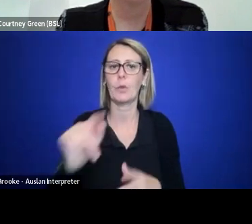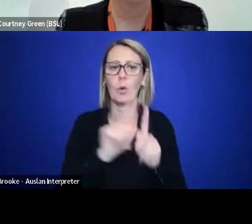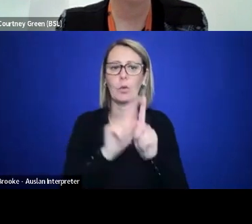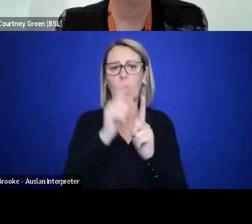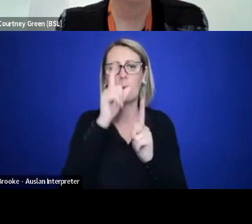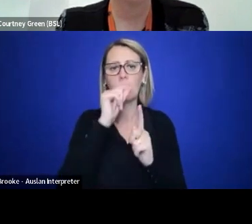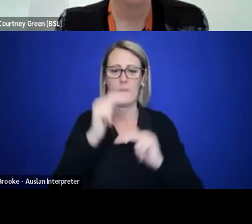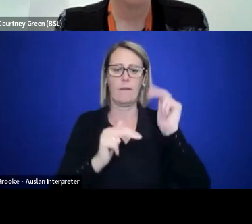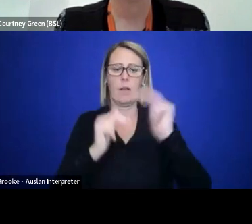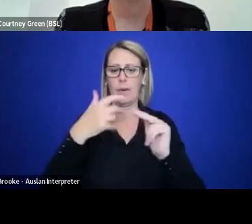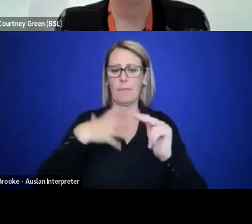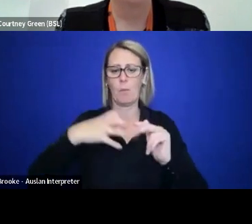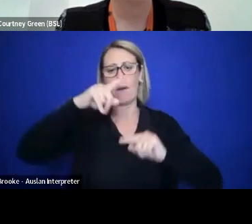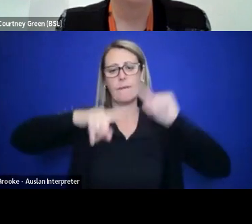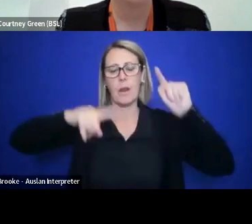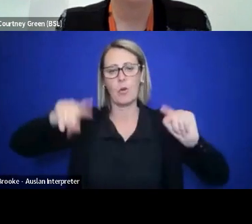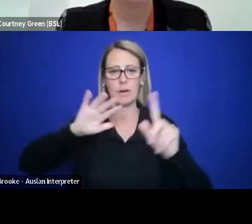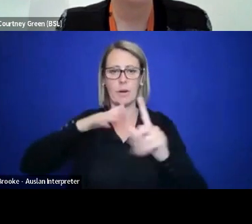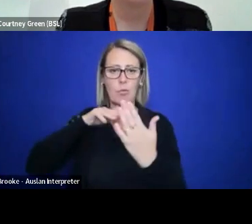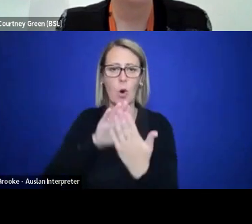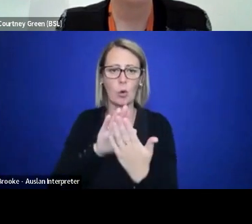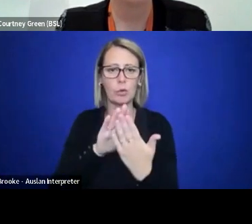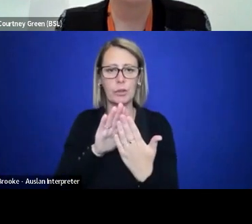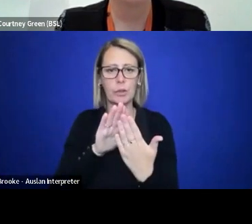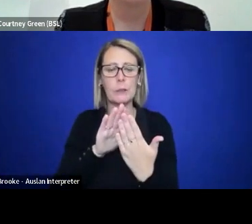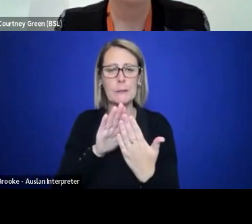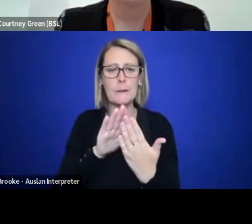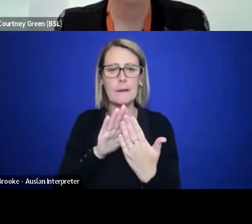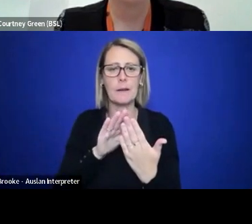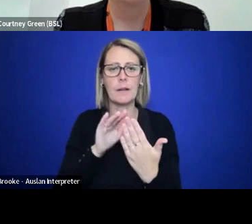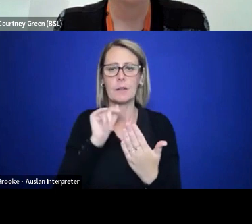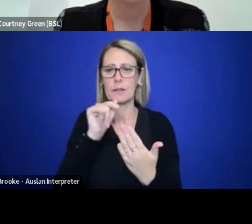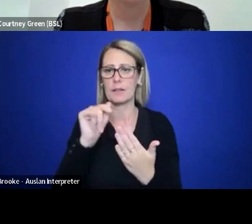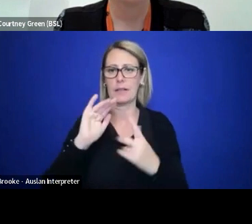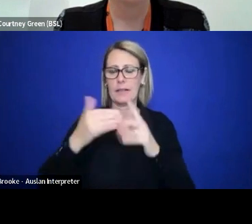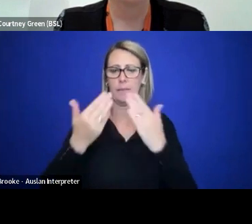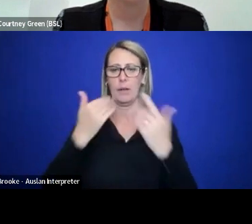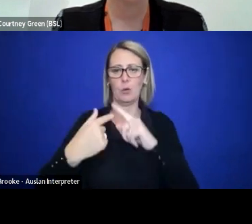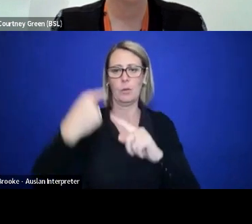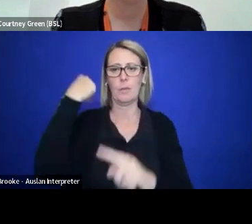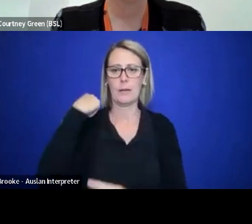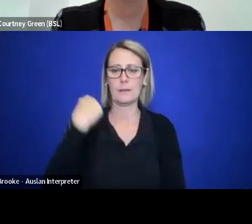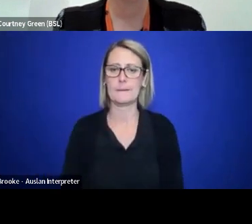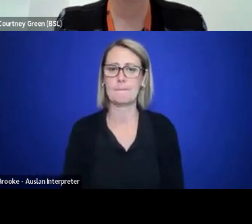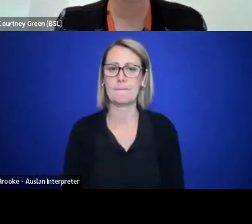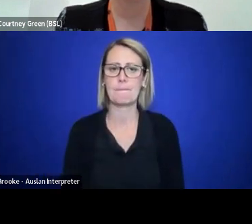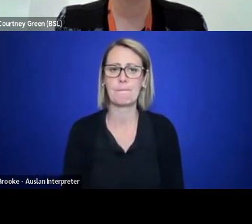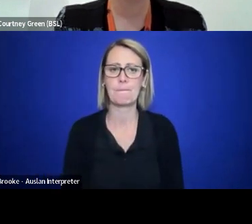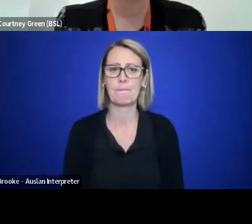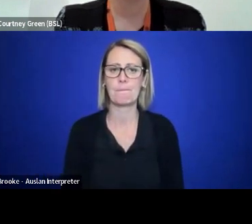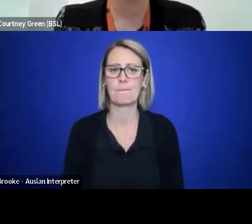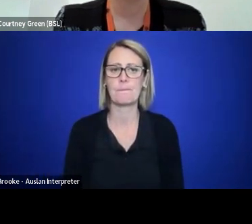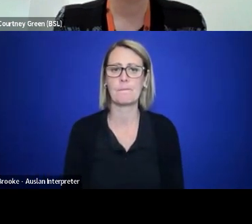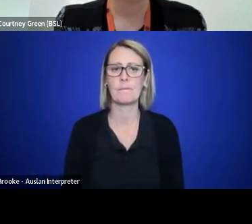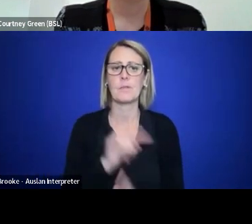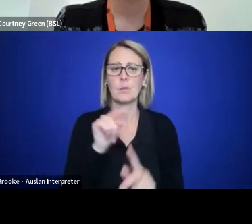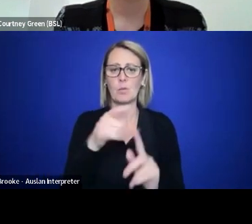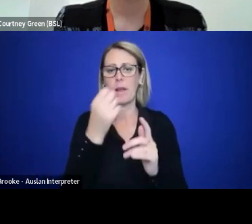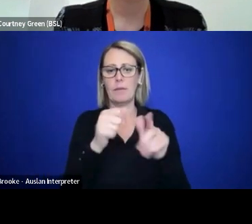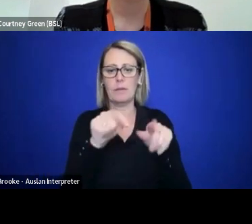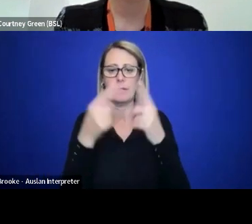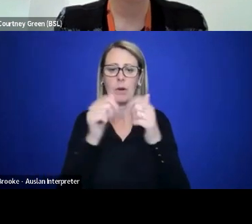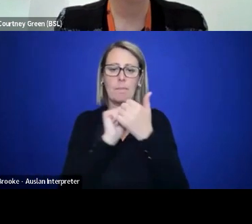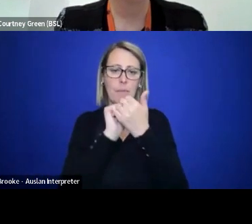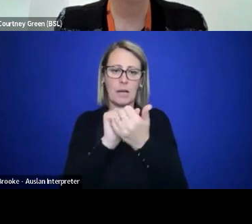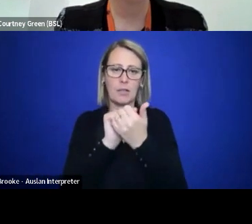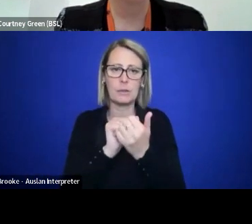more varied approaches to the ones that we'd been able to implement previously, develop different partnerships with,